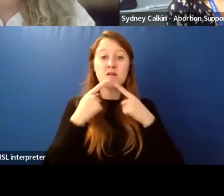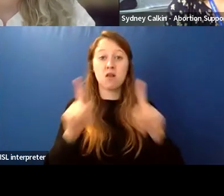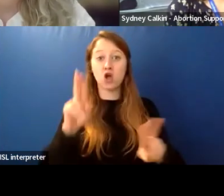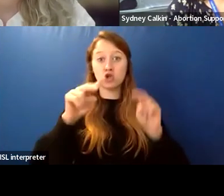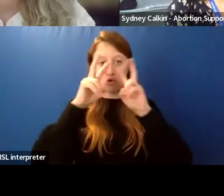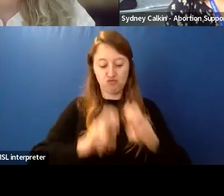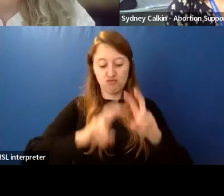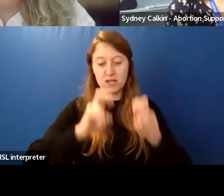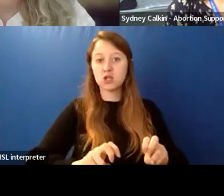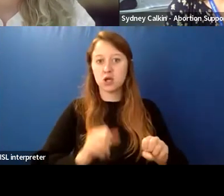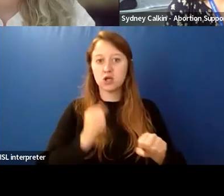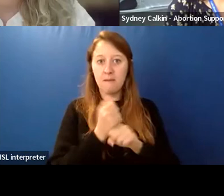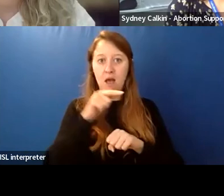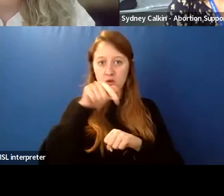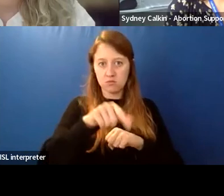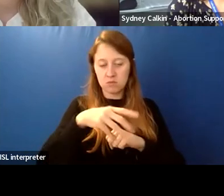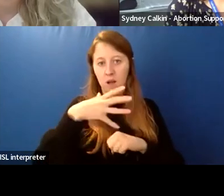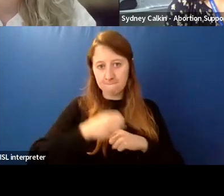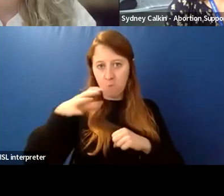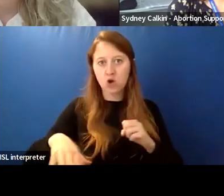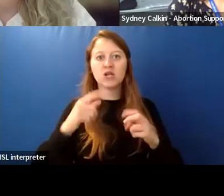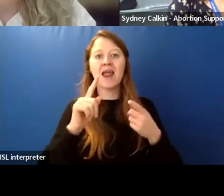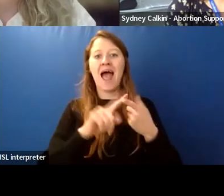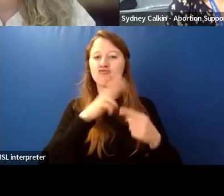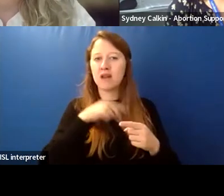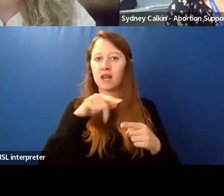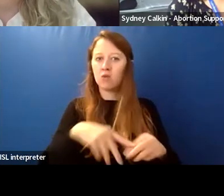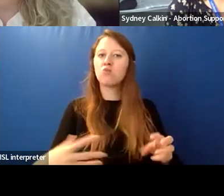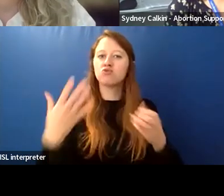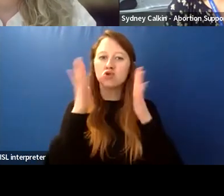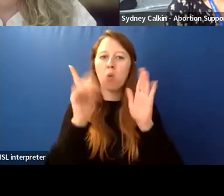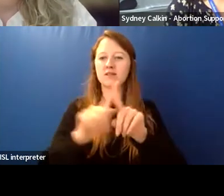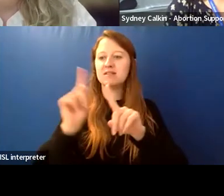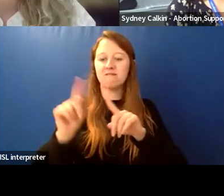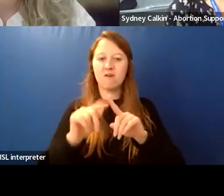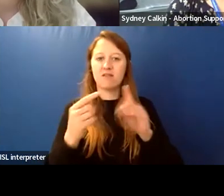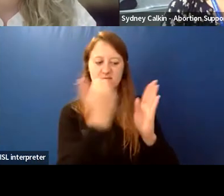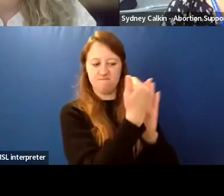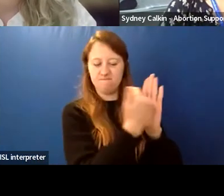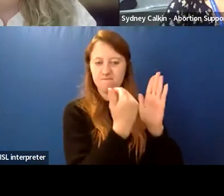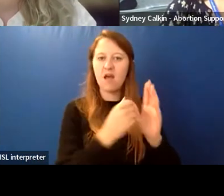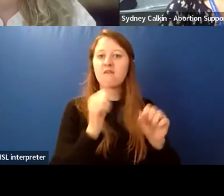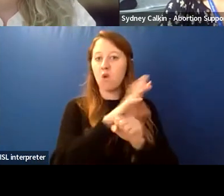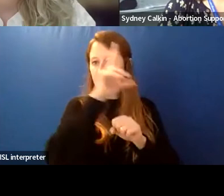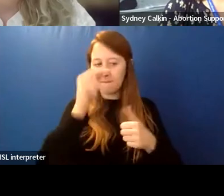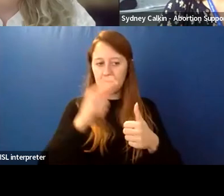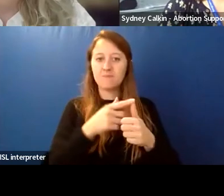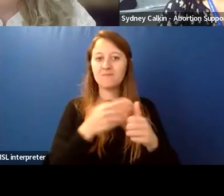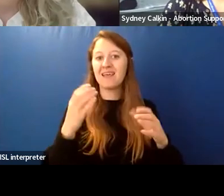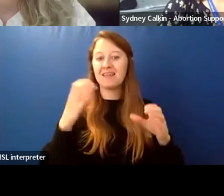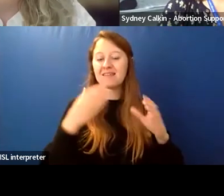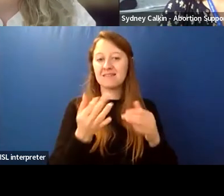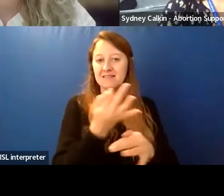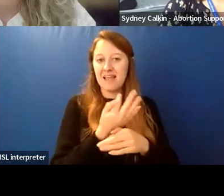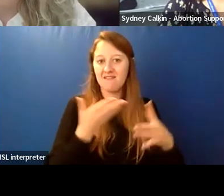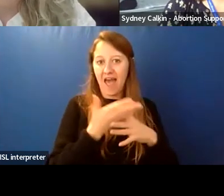showing significant support for key asks around decriminalisation, access to care at home, and safe access zones. 80% of people agree that